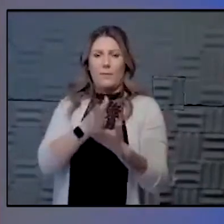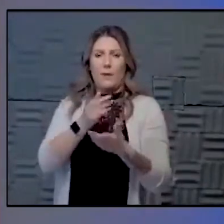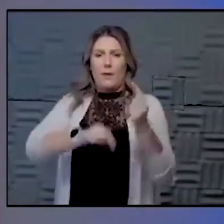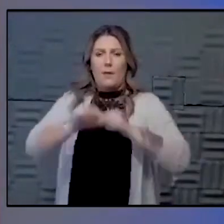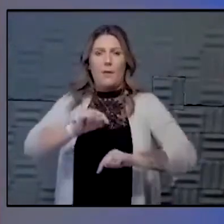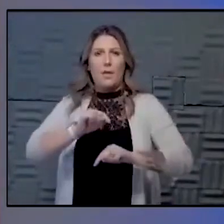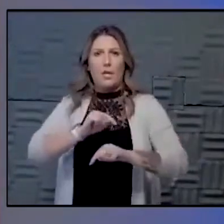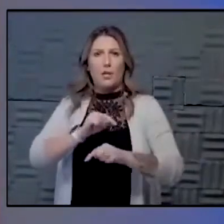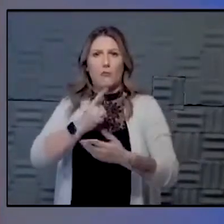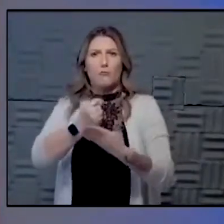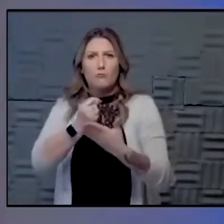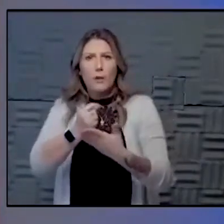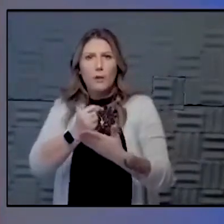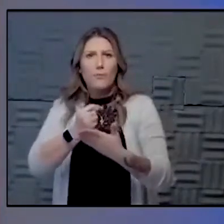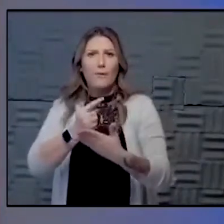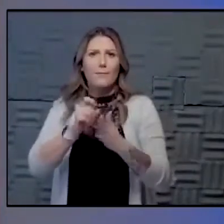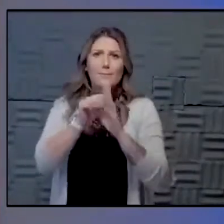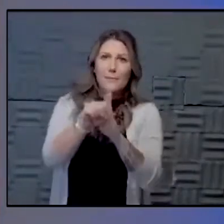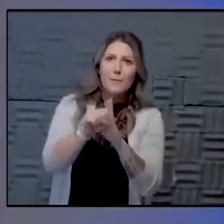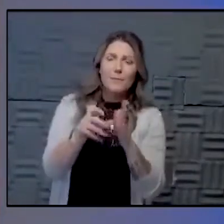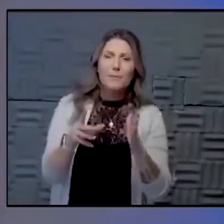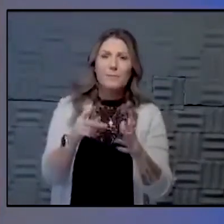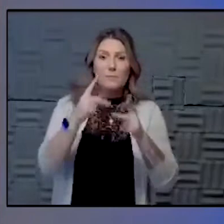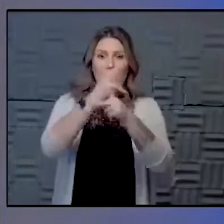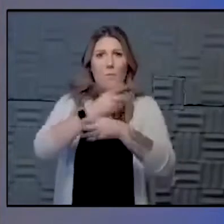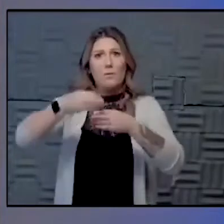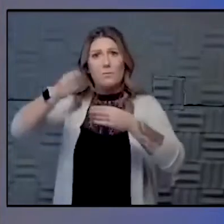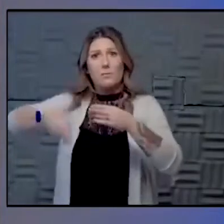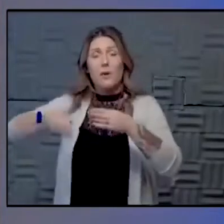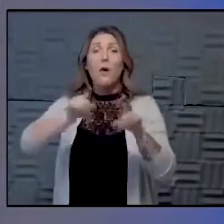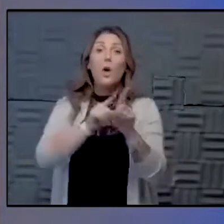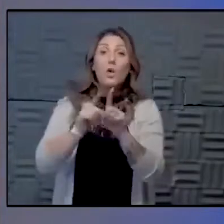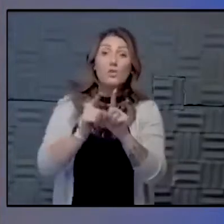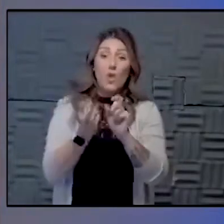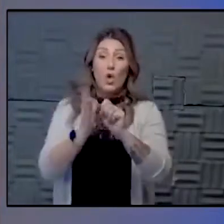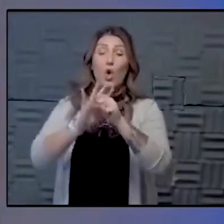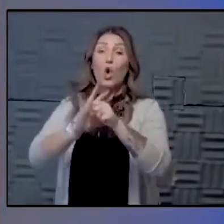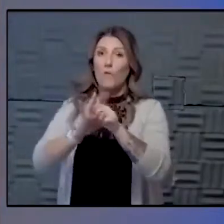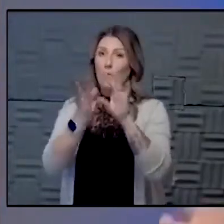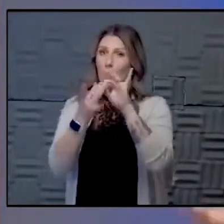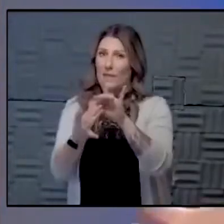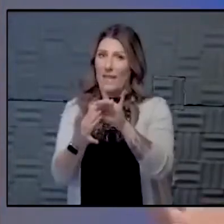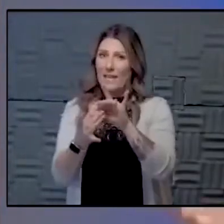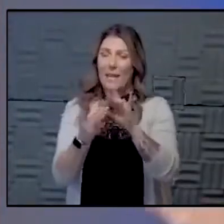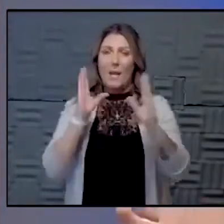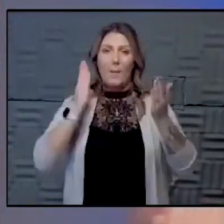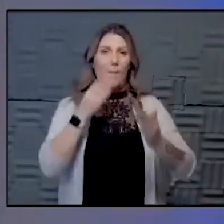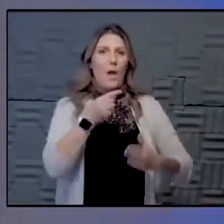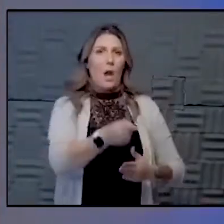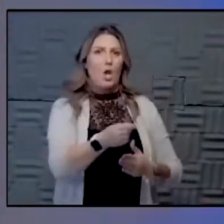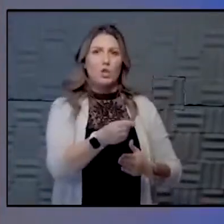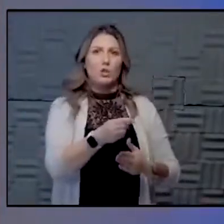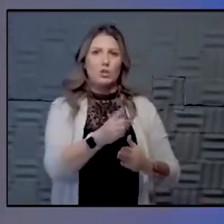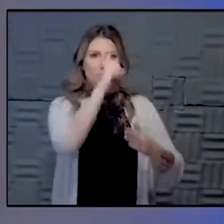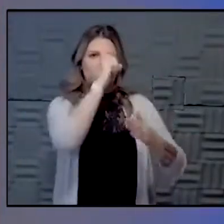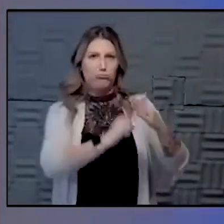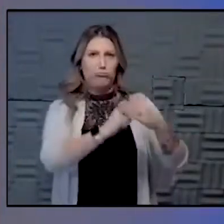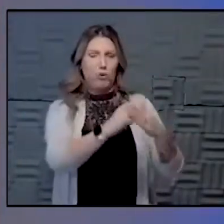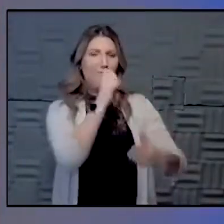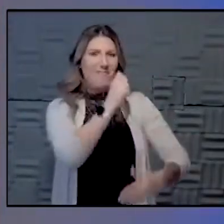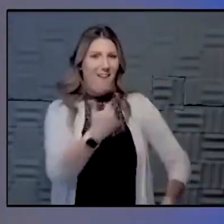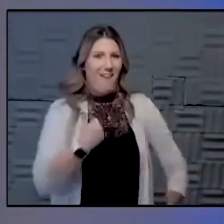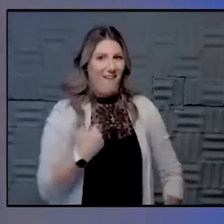are worse outcomes. We've also seen worse outcomes with COVID-related strokes compared to stroke patients that don't have